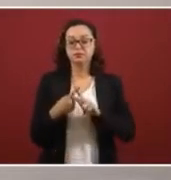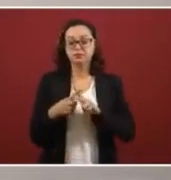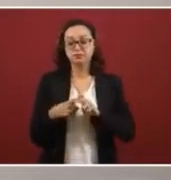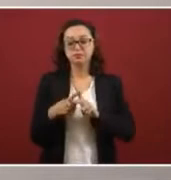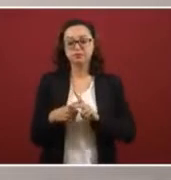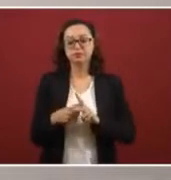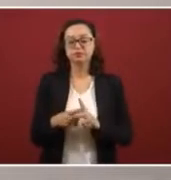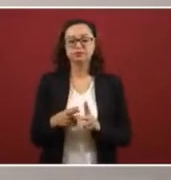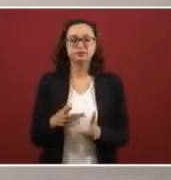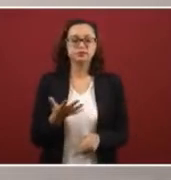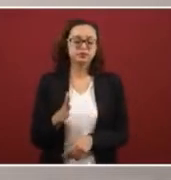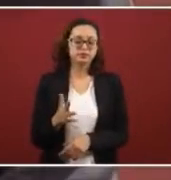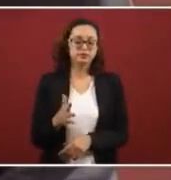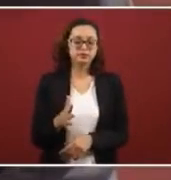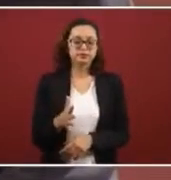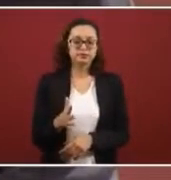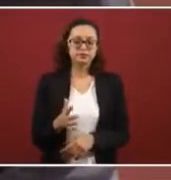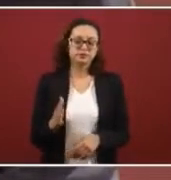are